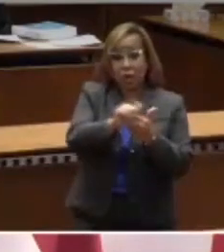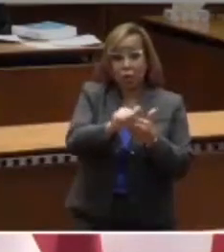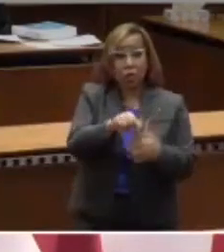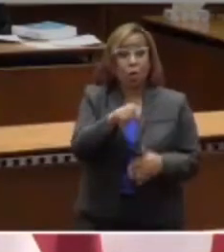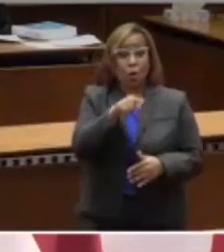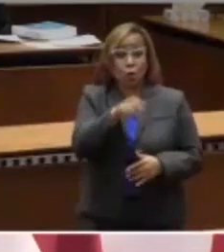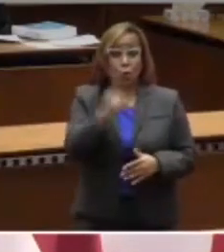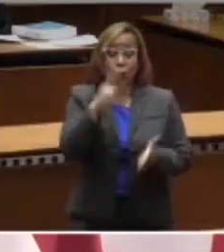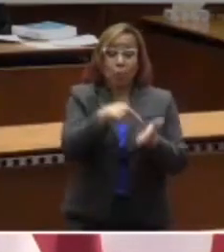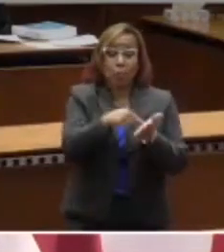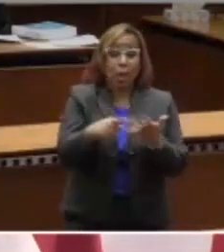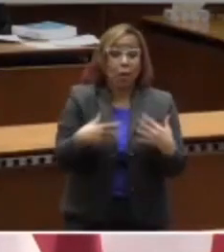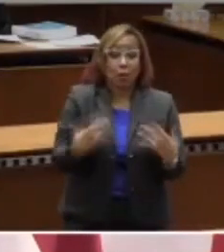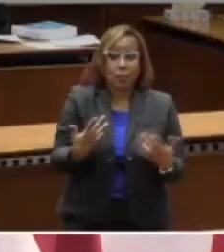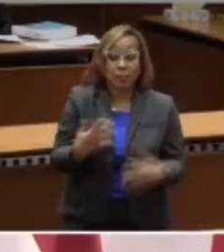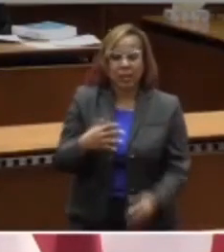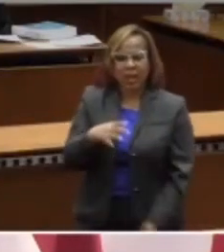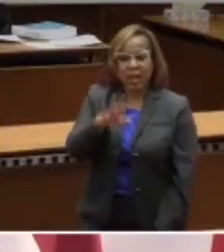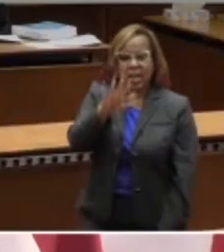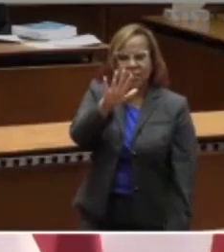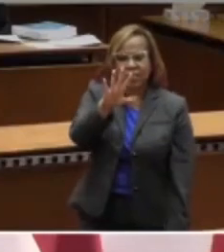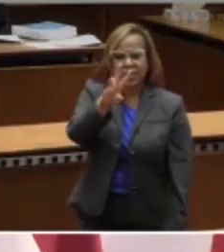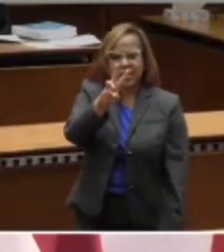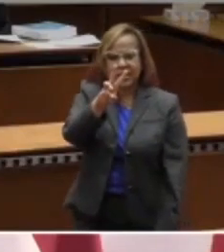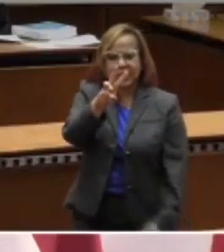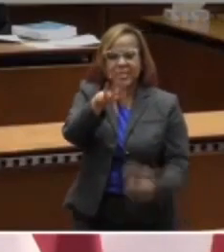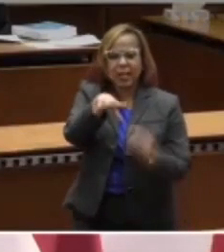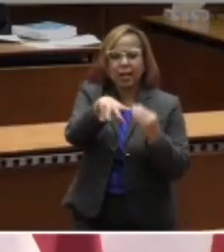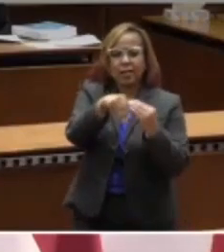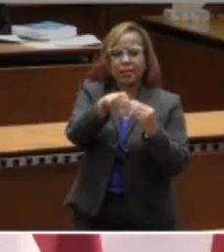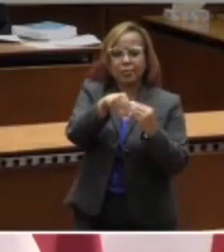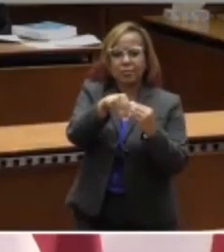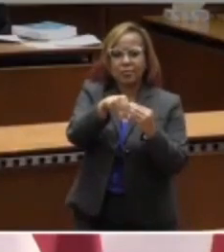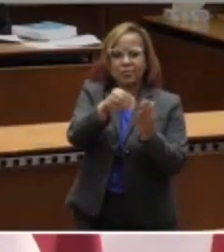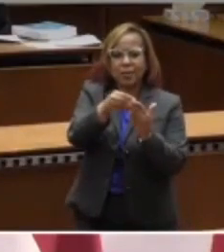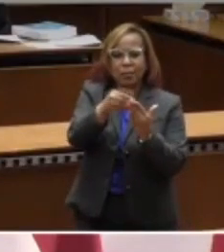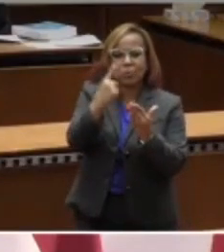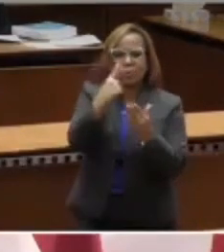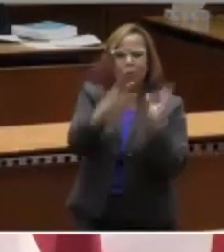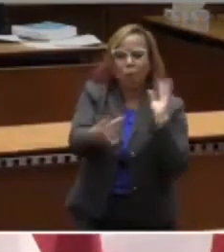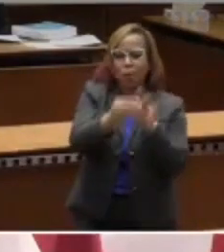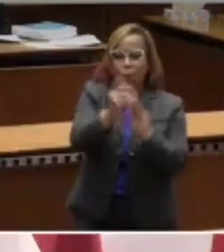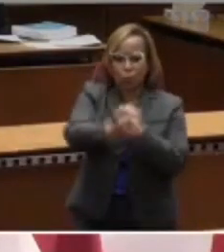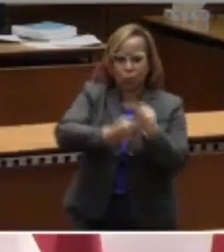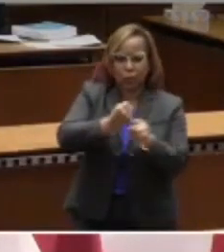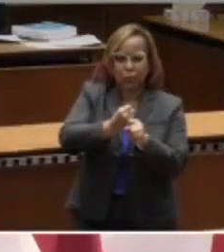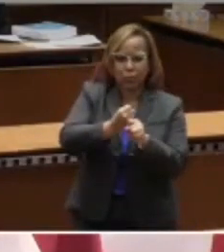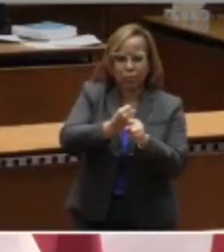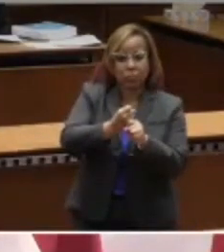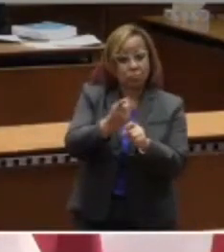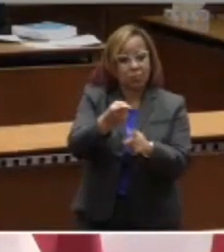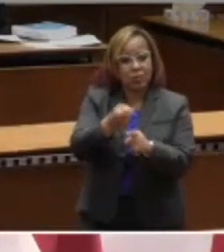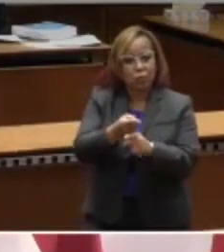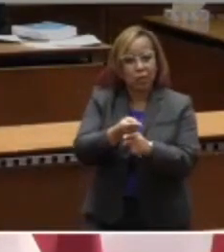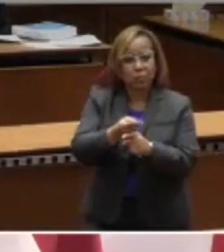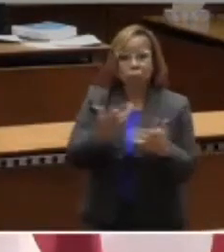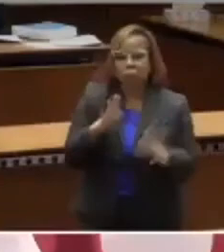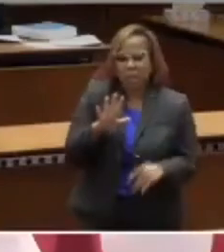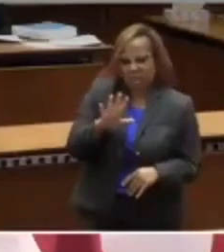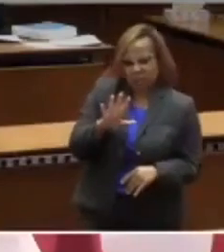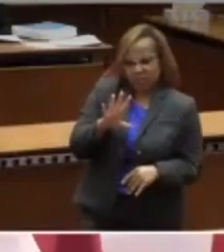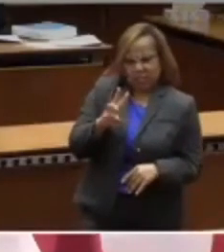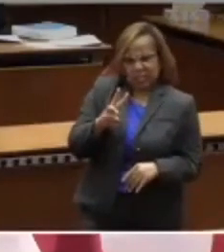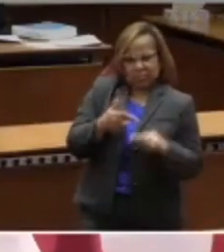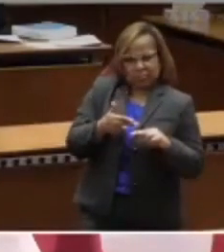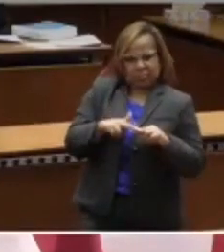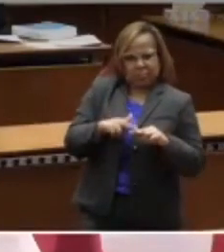you will pay just 56 additional dollars for the whole year. That's right, just 56